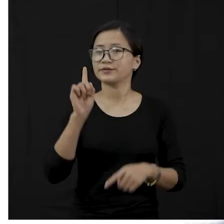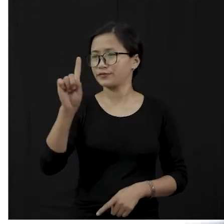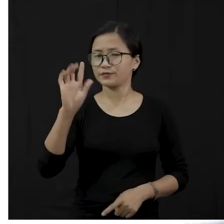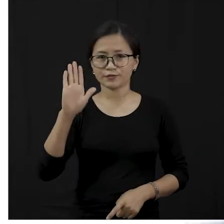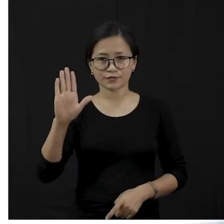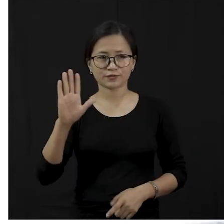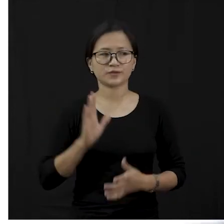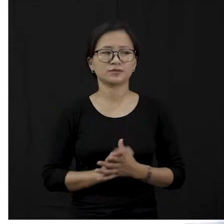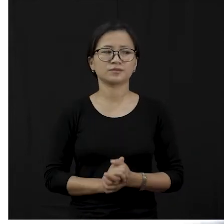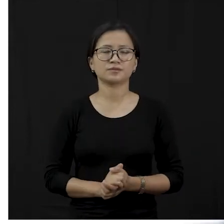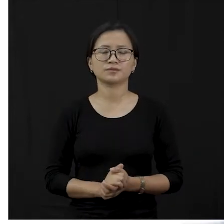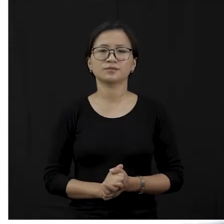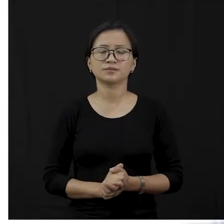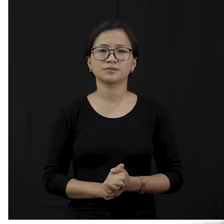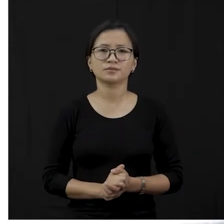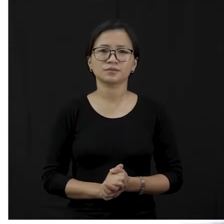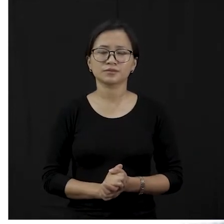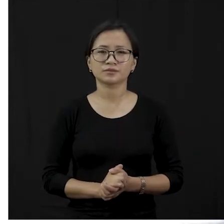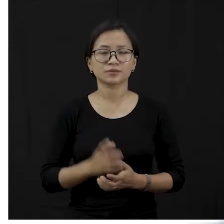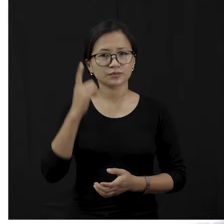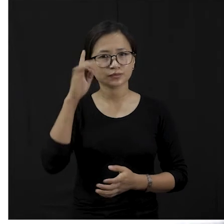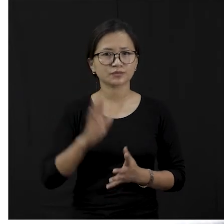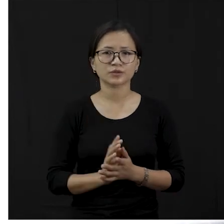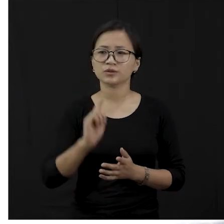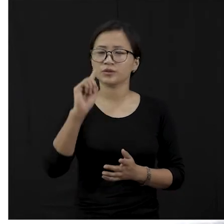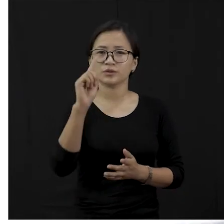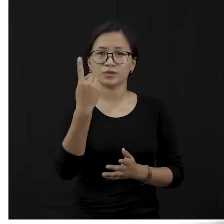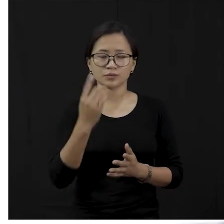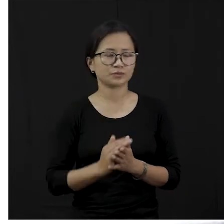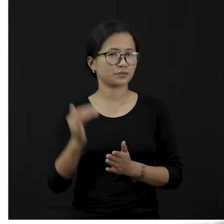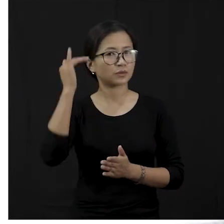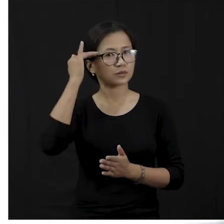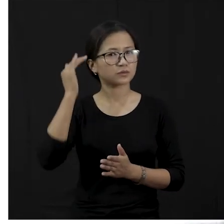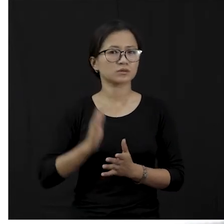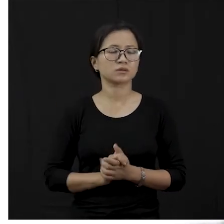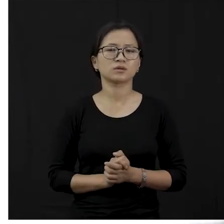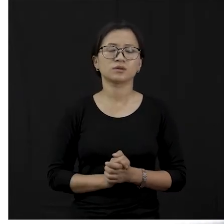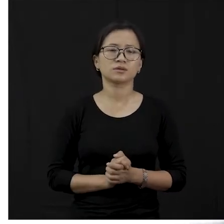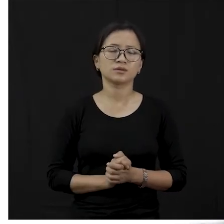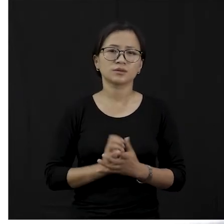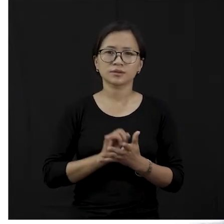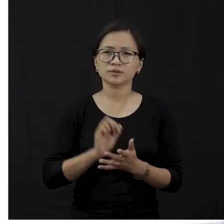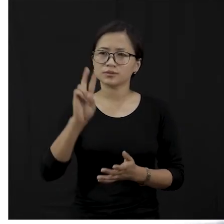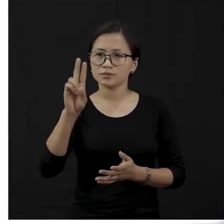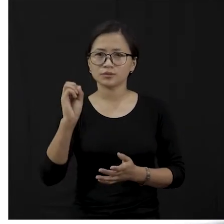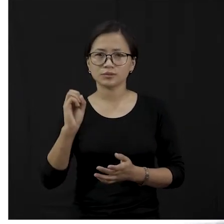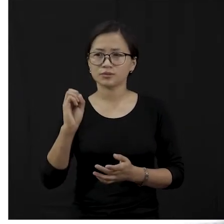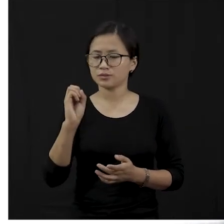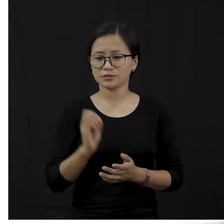plus 15. Okay. For that, first, we already know that 20 is